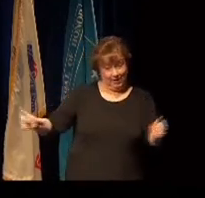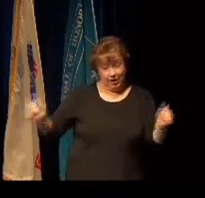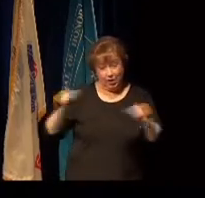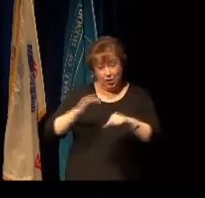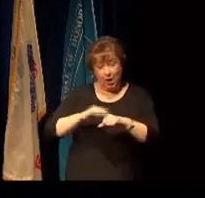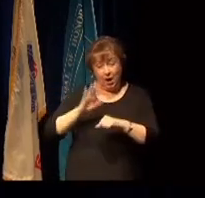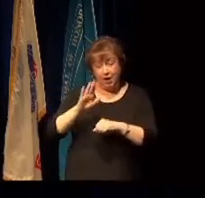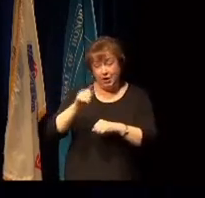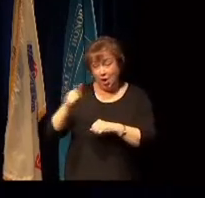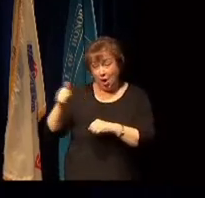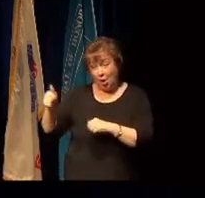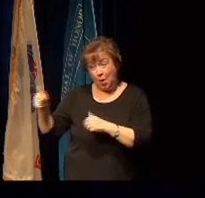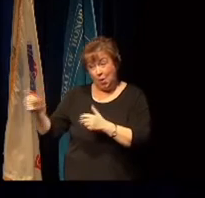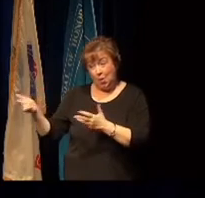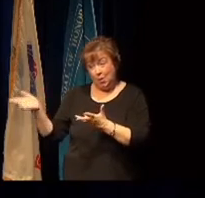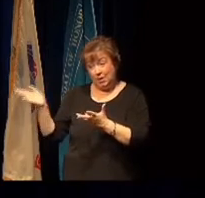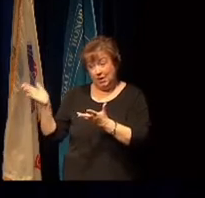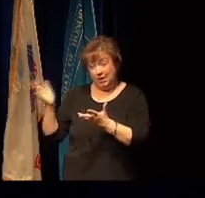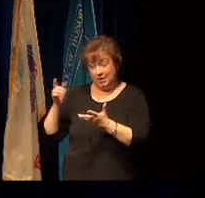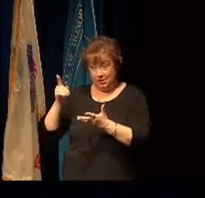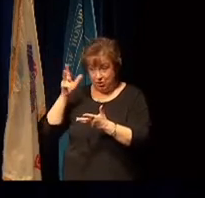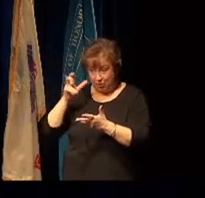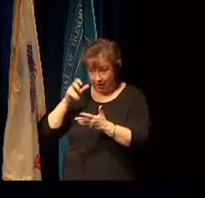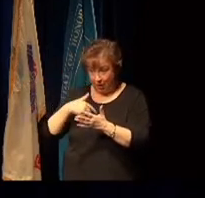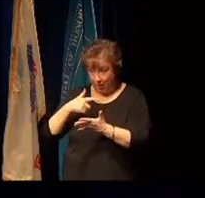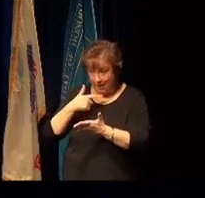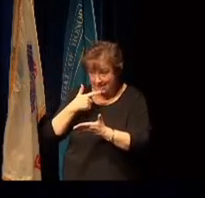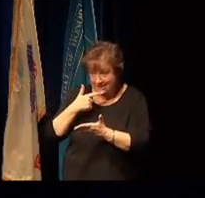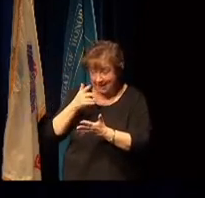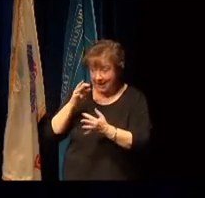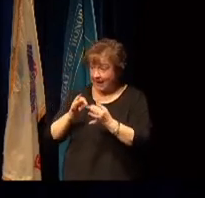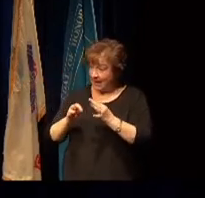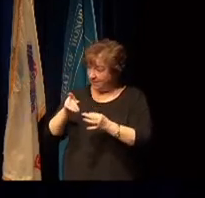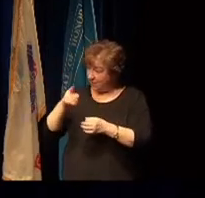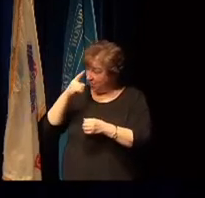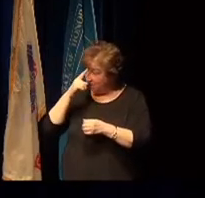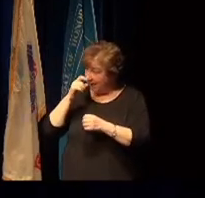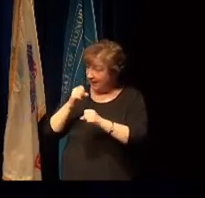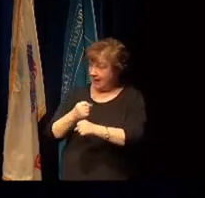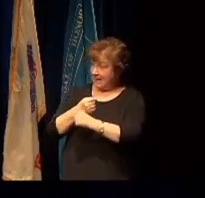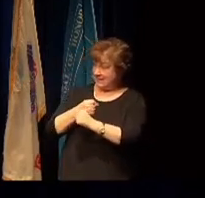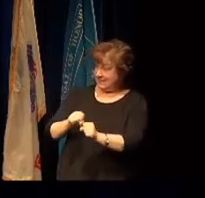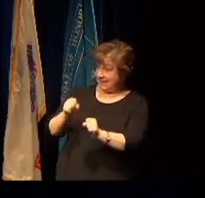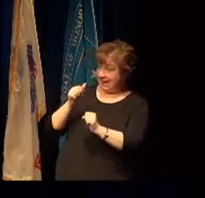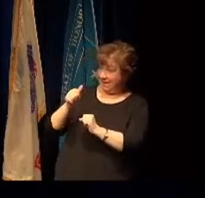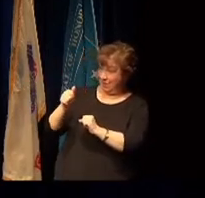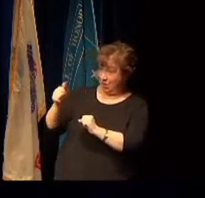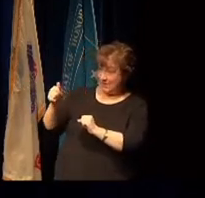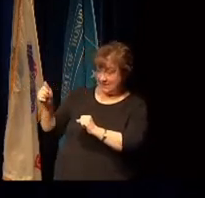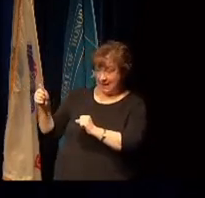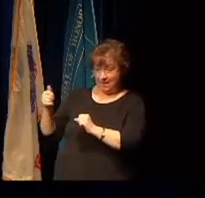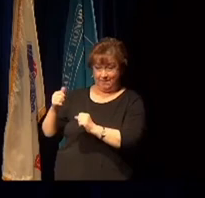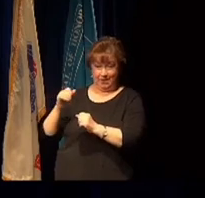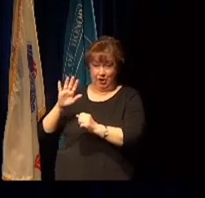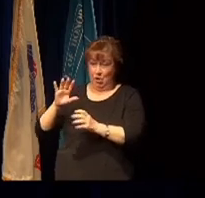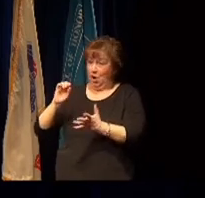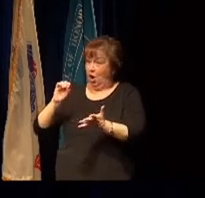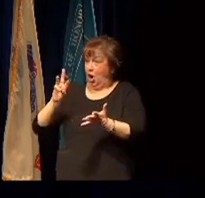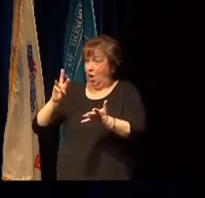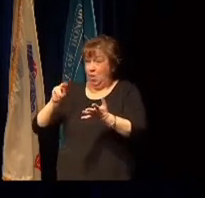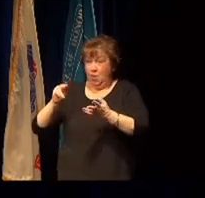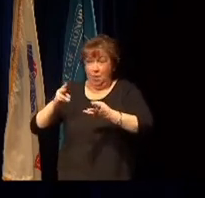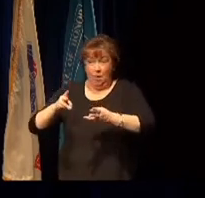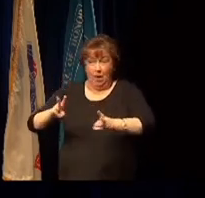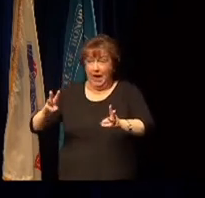Hello? Did you hear what I said? If you can be saved yourself on your own way, but whatever a group